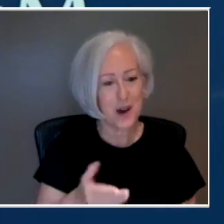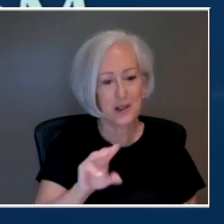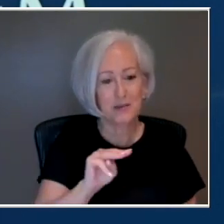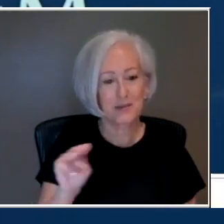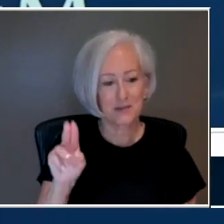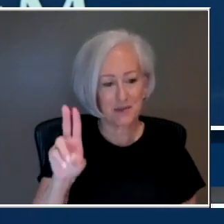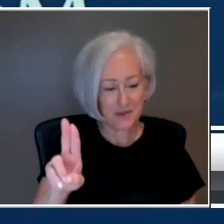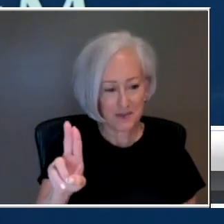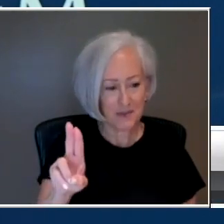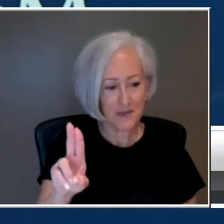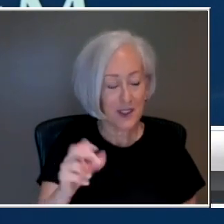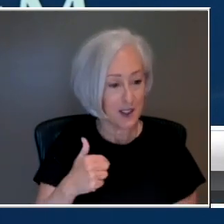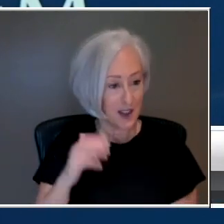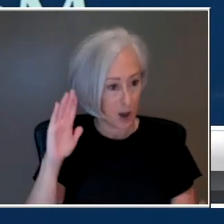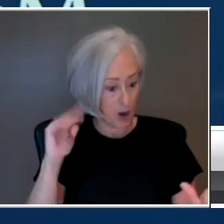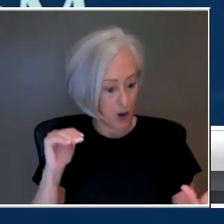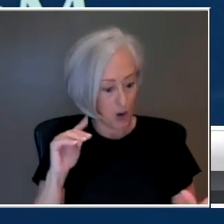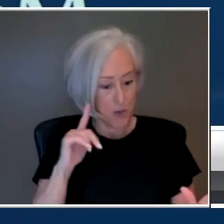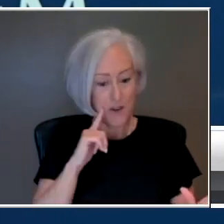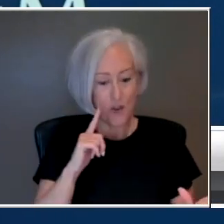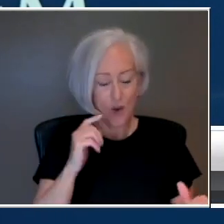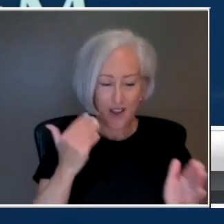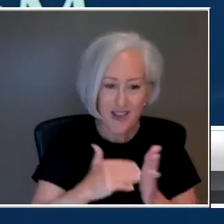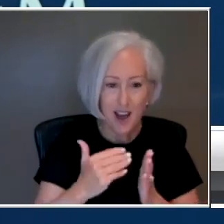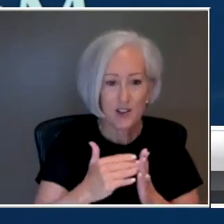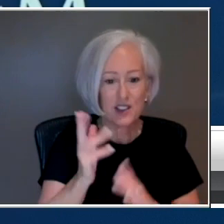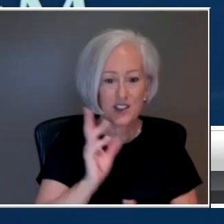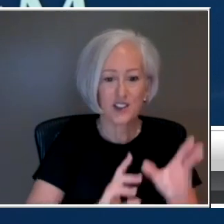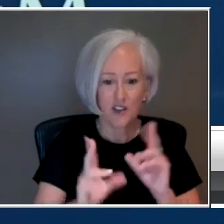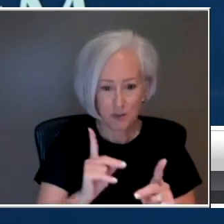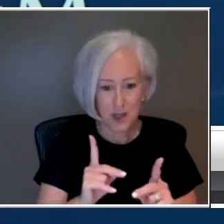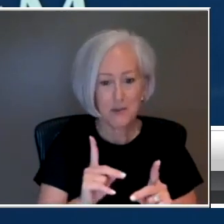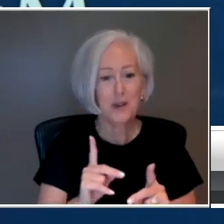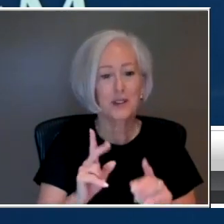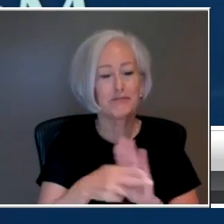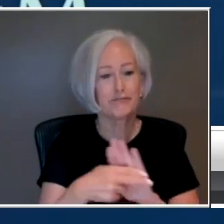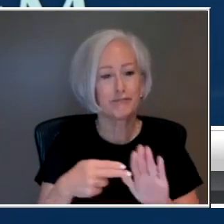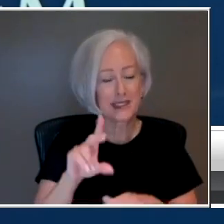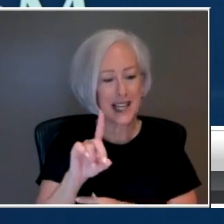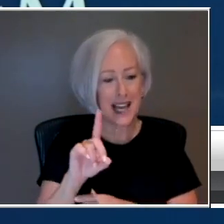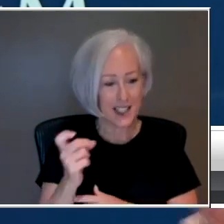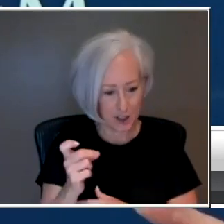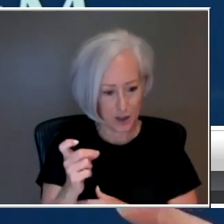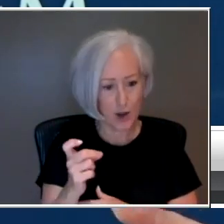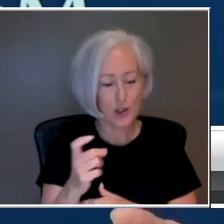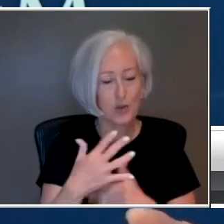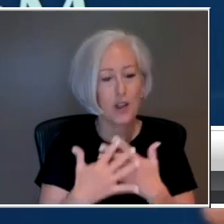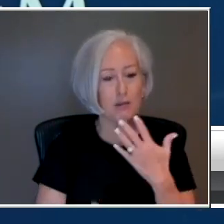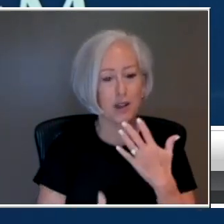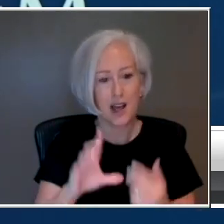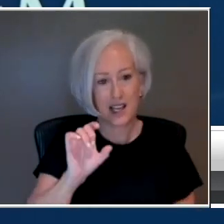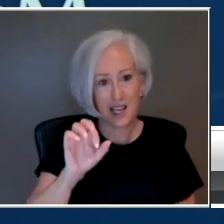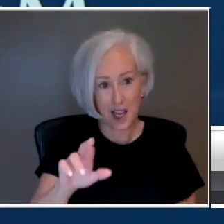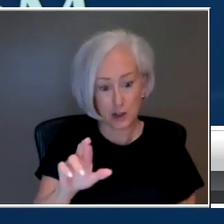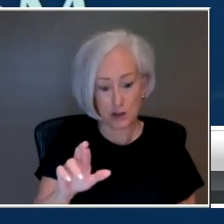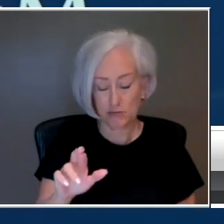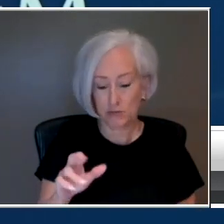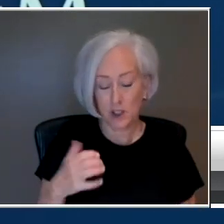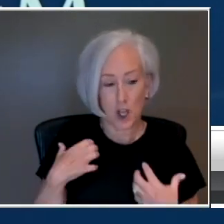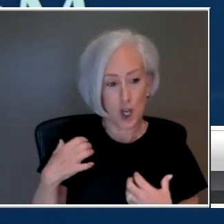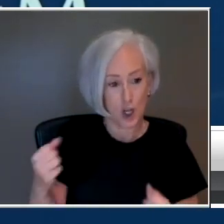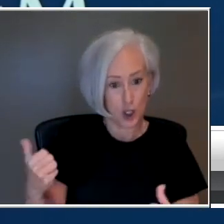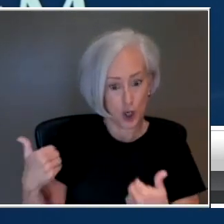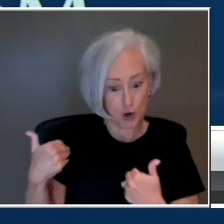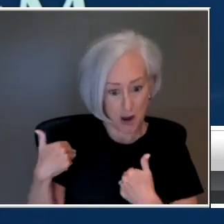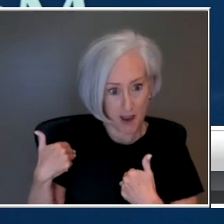people diagnosed every year with life-threatening blood cancers. A cure does exist, but it all hinges on all of us to step up to